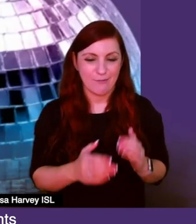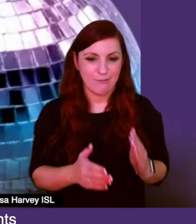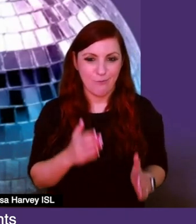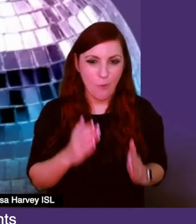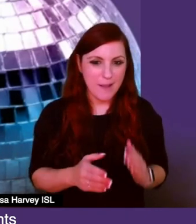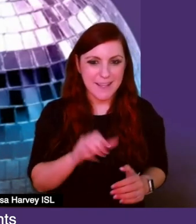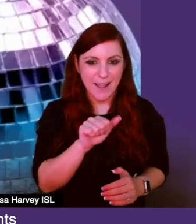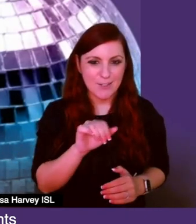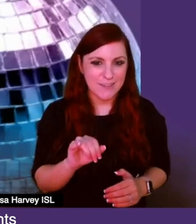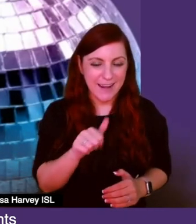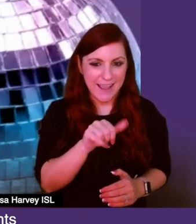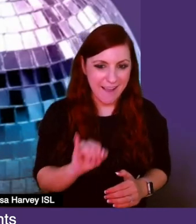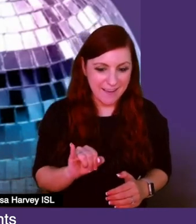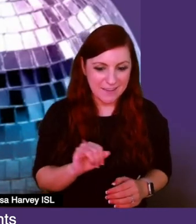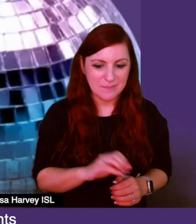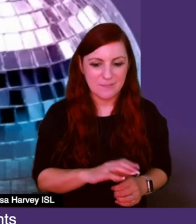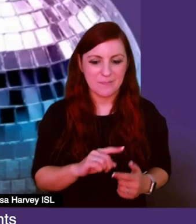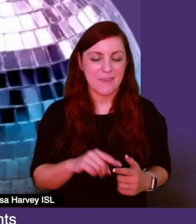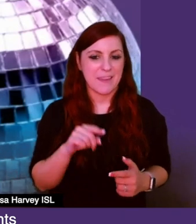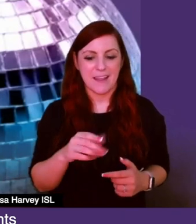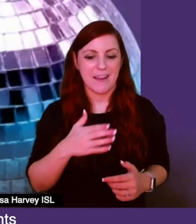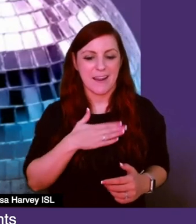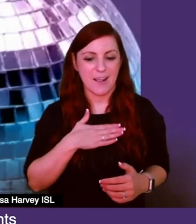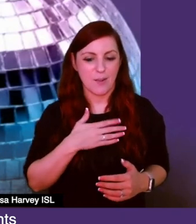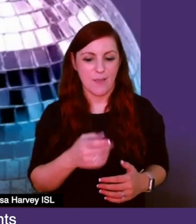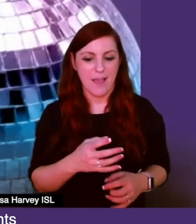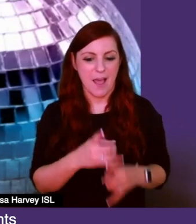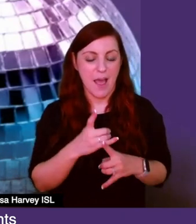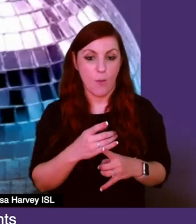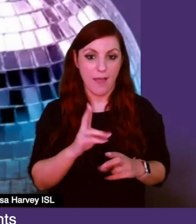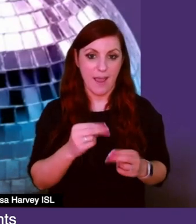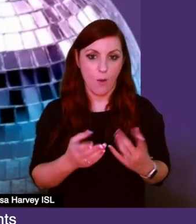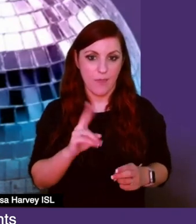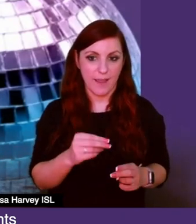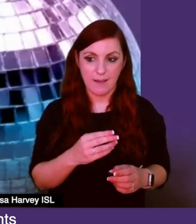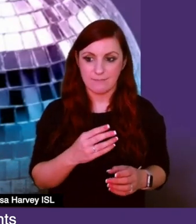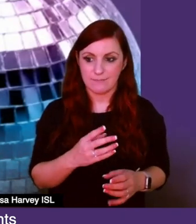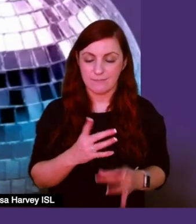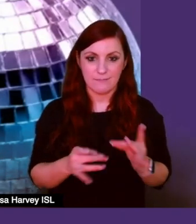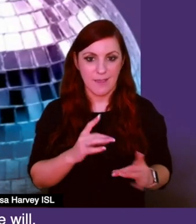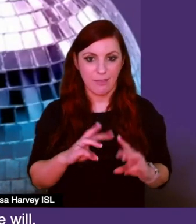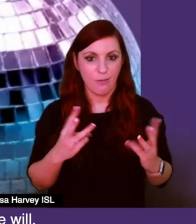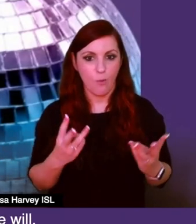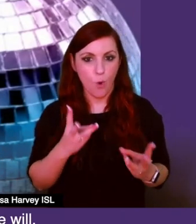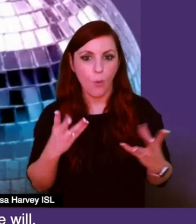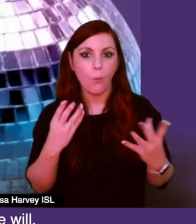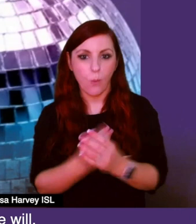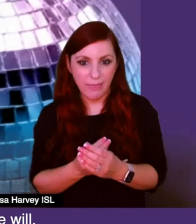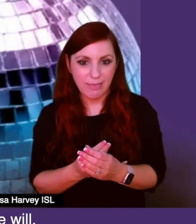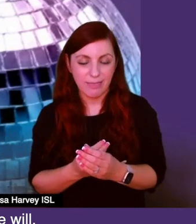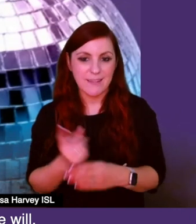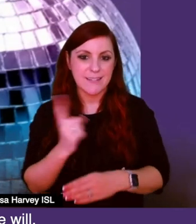artificial intelligence and rights and how we can make that work for disabled people and not